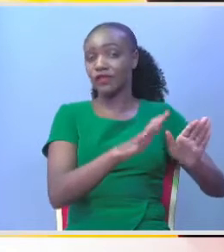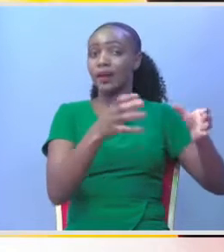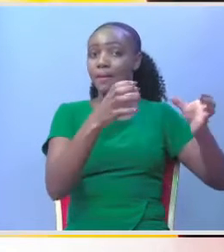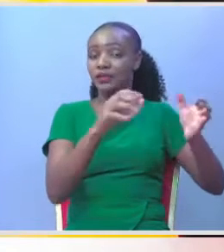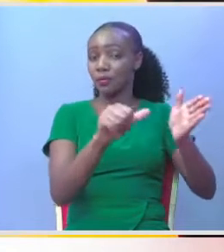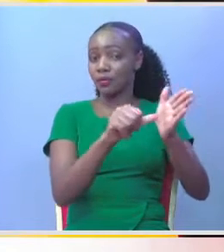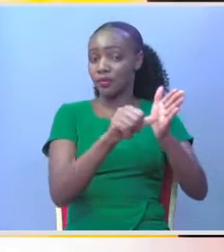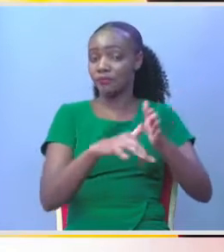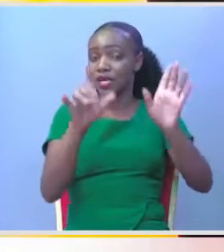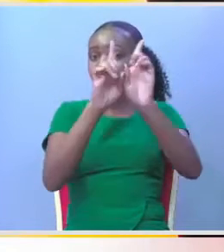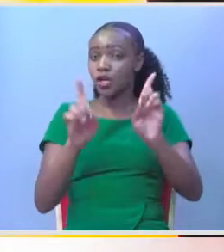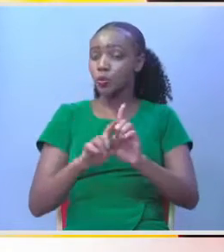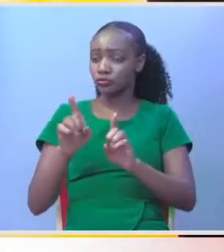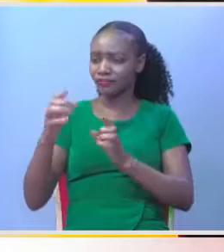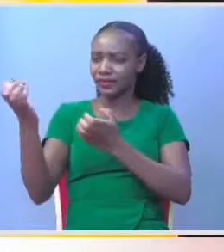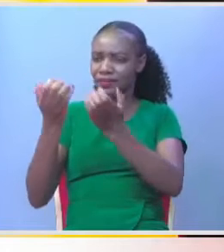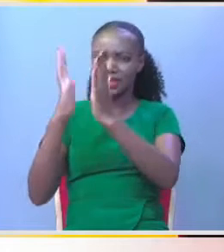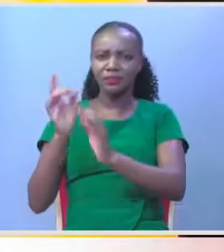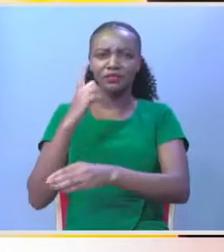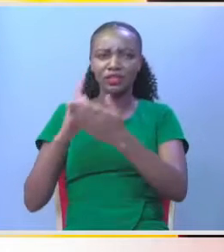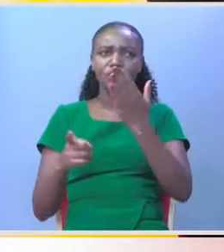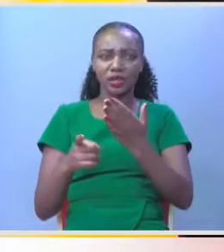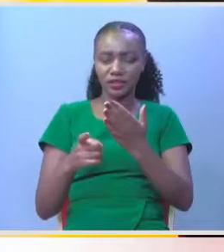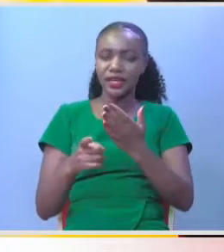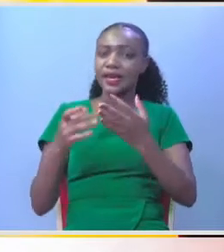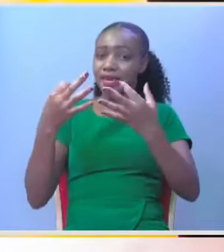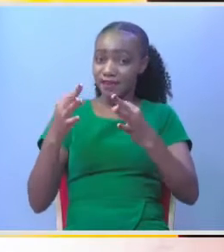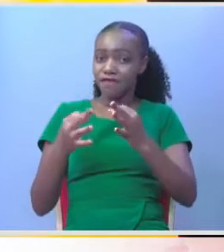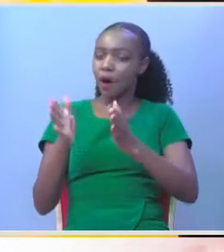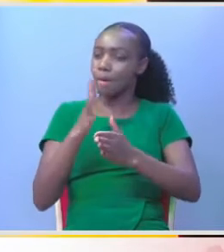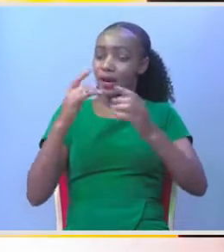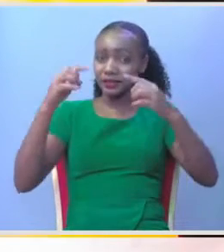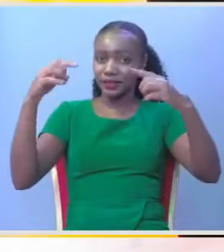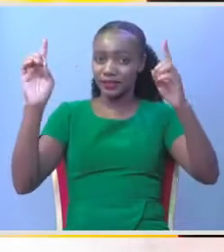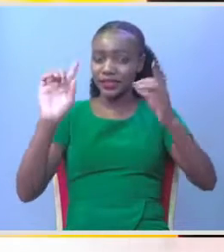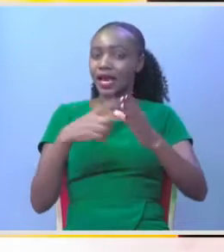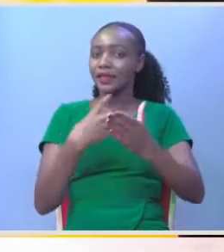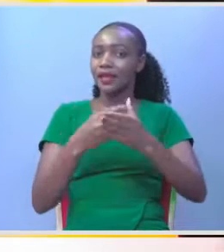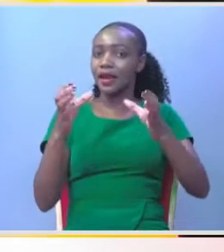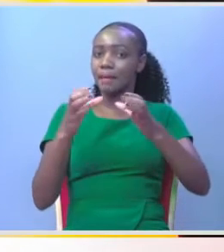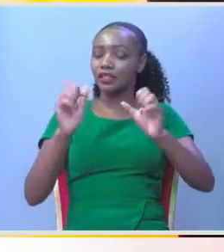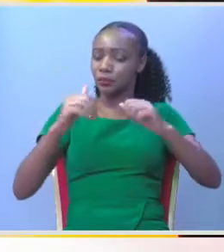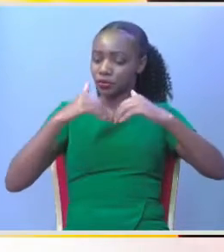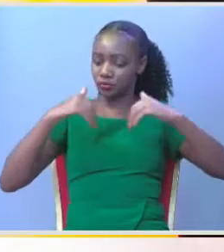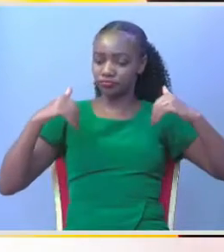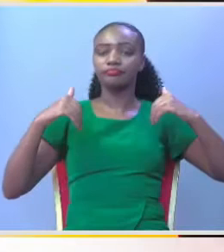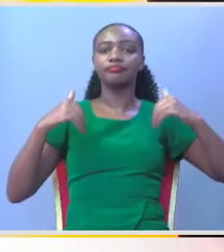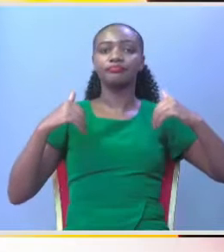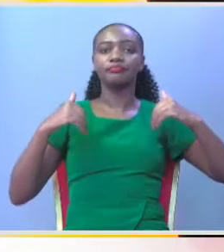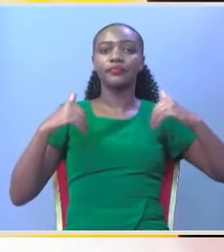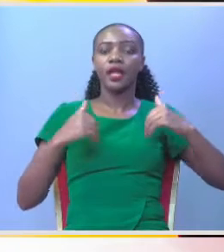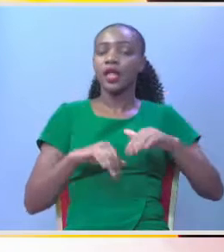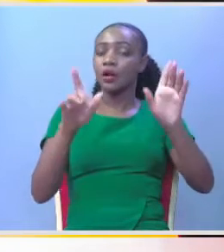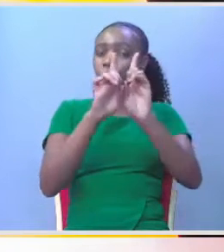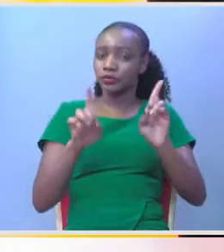primaries. Wanjigi says that should the alleged plans succeed, then the party will disintegrate. And as Elizabeth